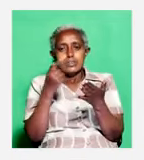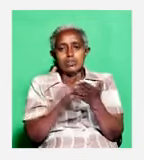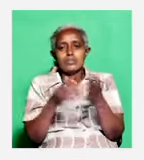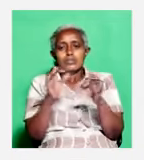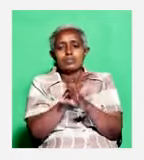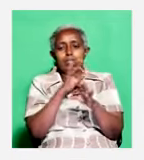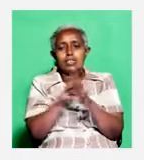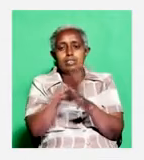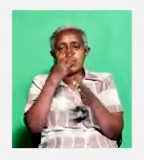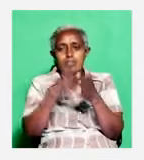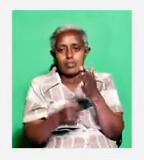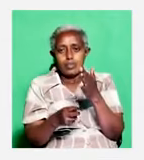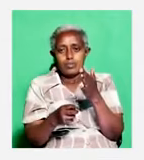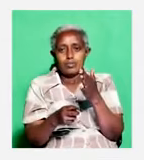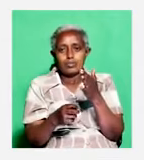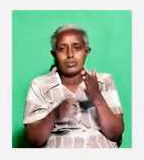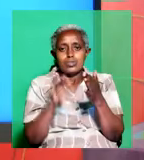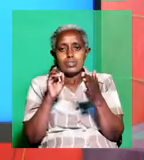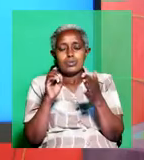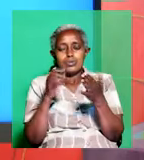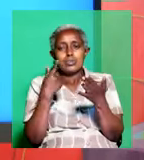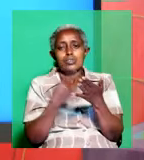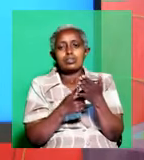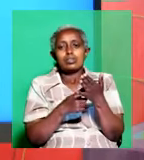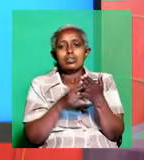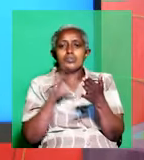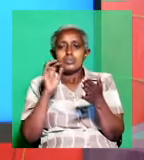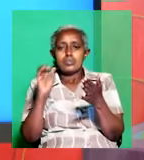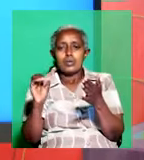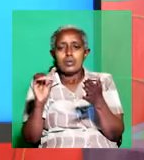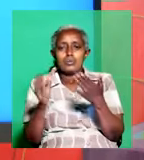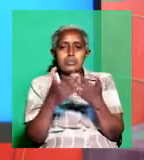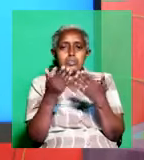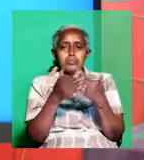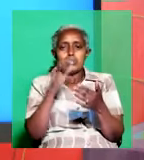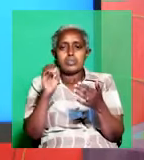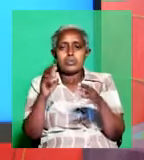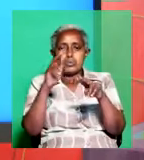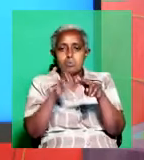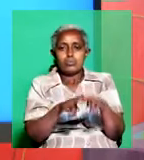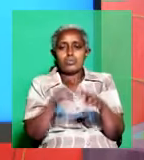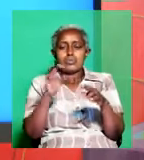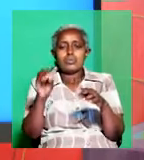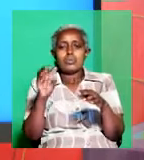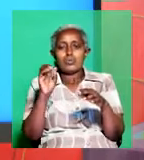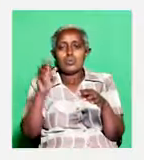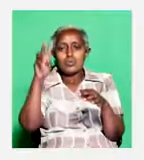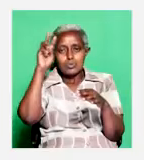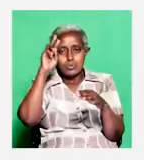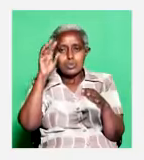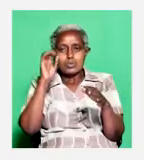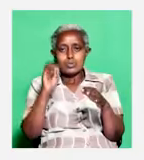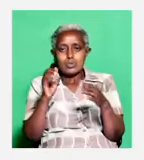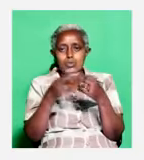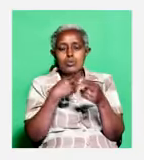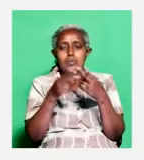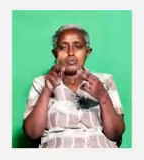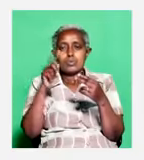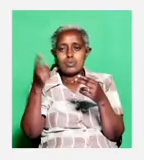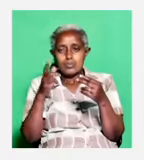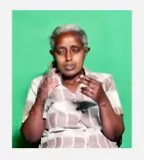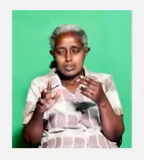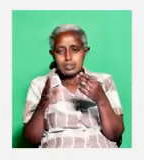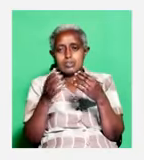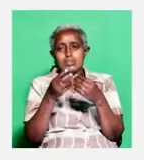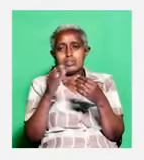its functional value at 0 will be it is 0. Simply, when you put 0 squared minus 0 times 1 over 3, it